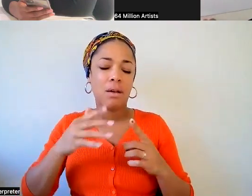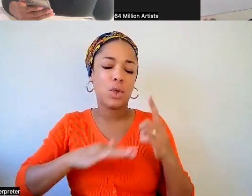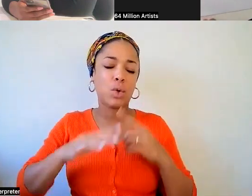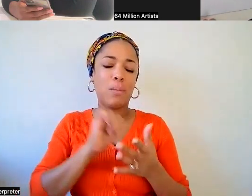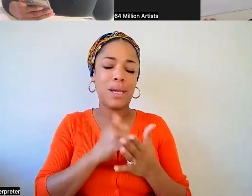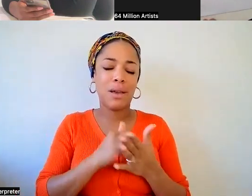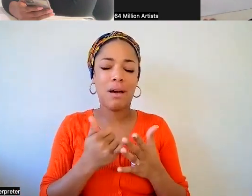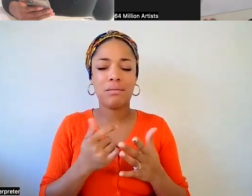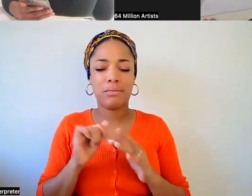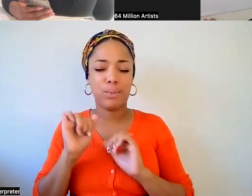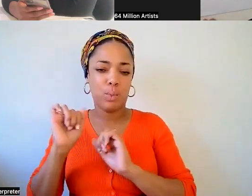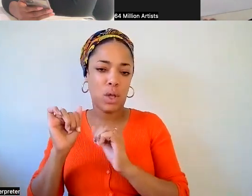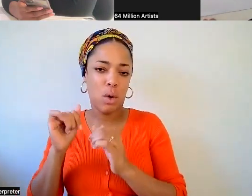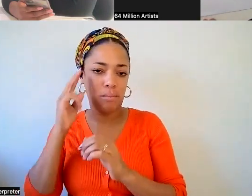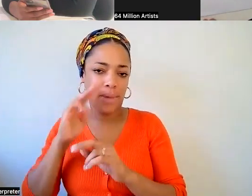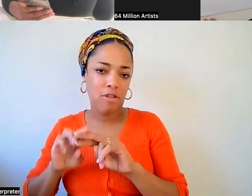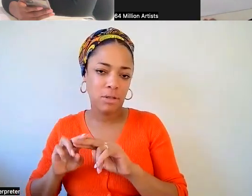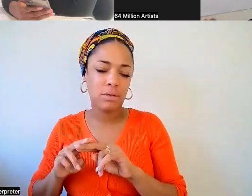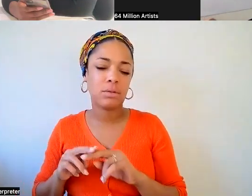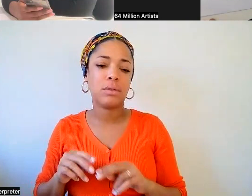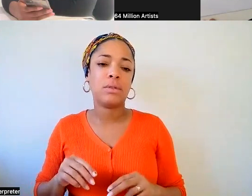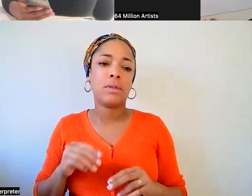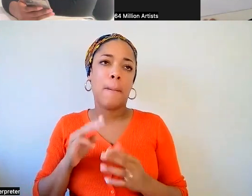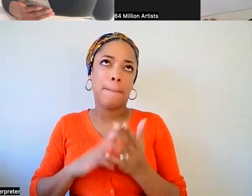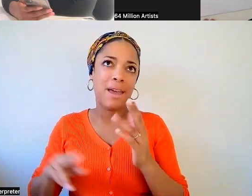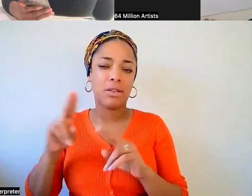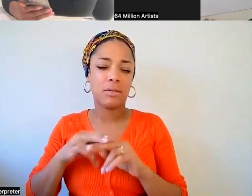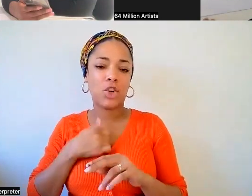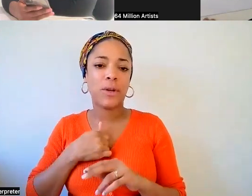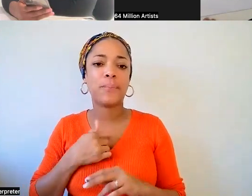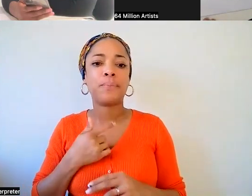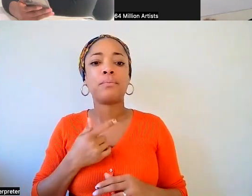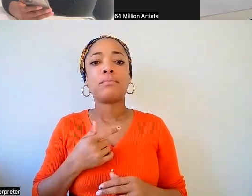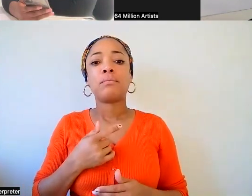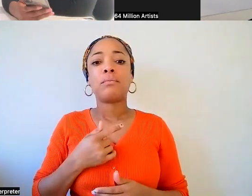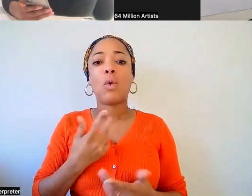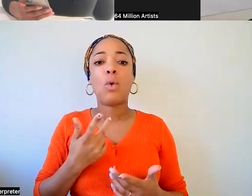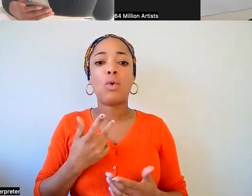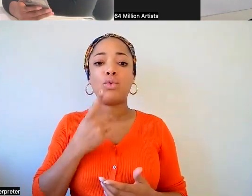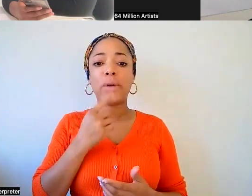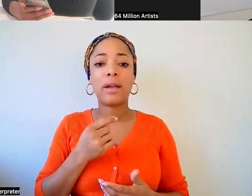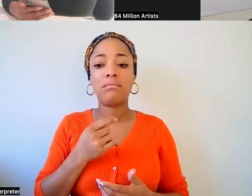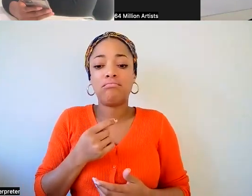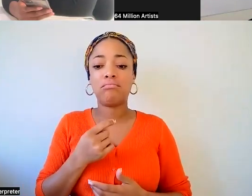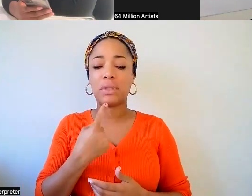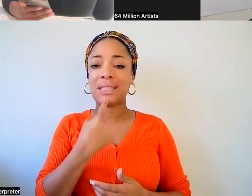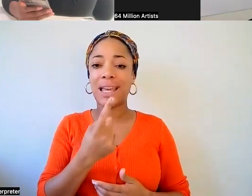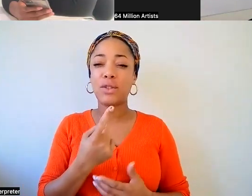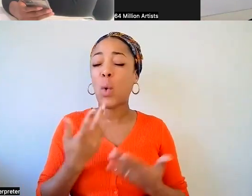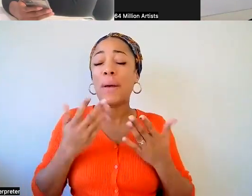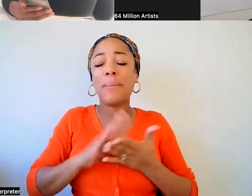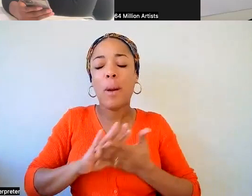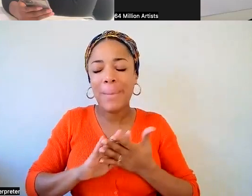you could recite a poem that you've written, put that up on one of the social media platforms. So these days it's completely different. You